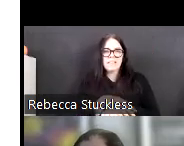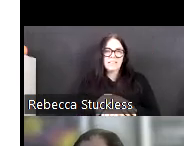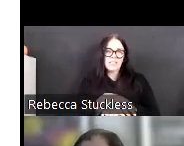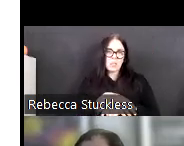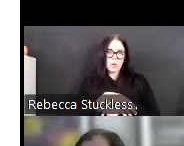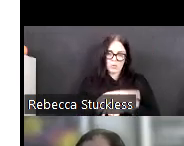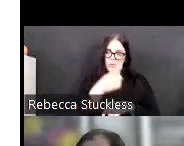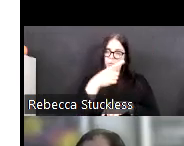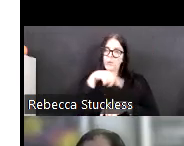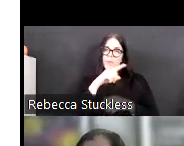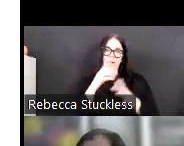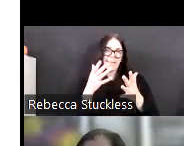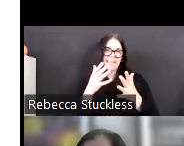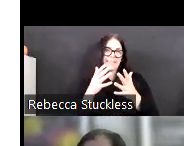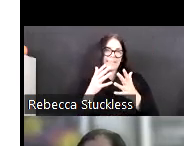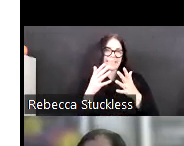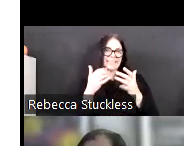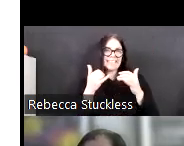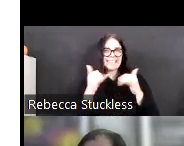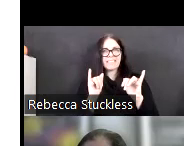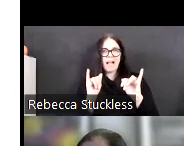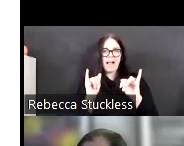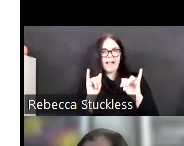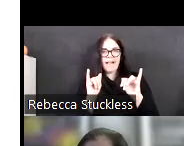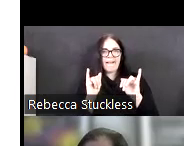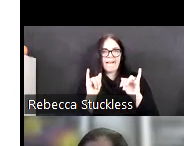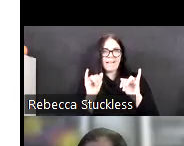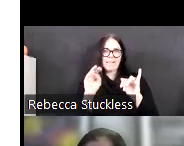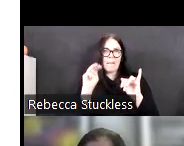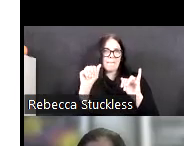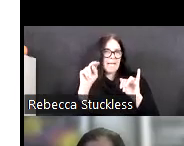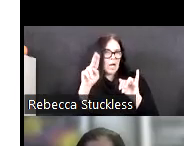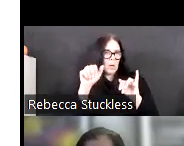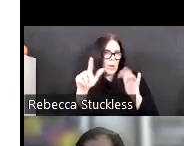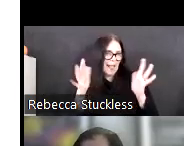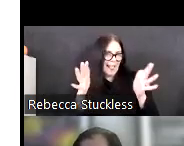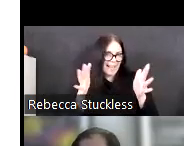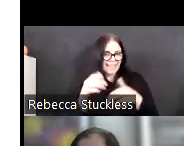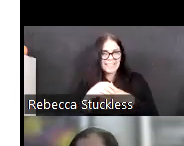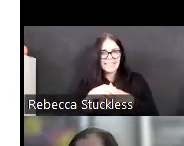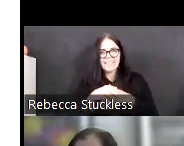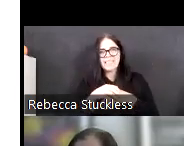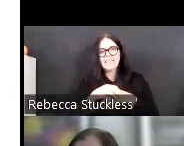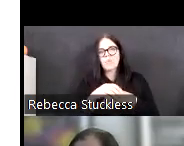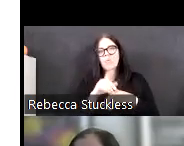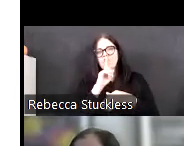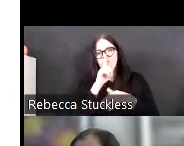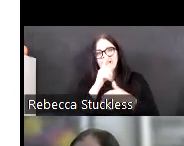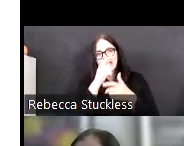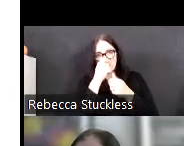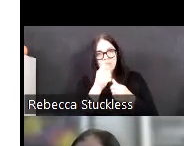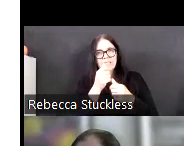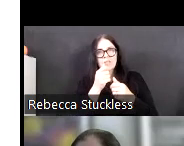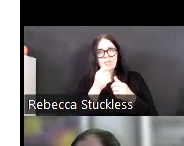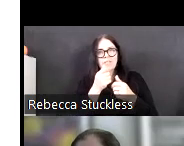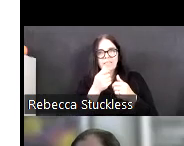doing this a bit manually in terms of marking and stuff, and we're really interested in kind of